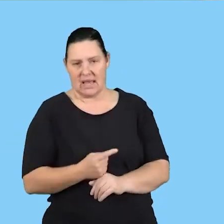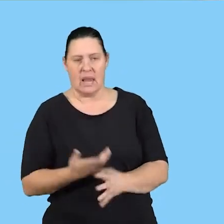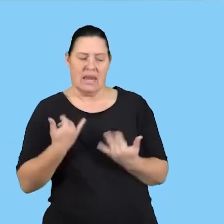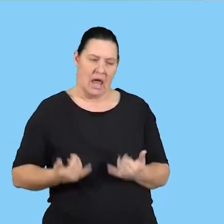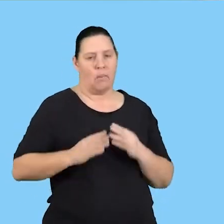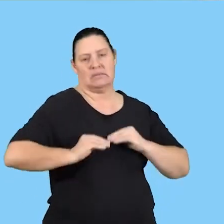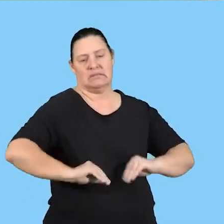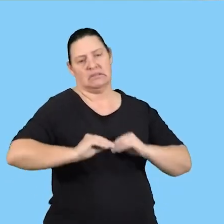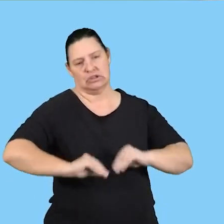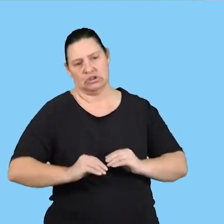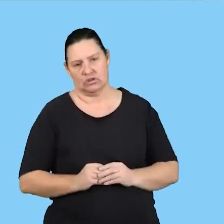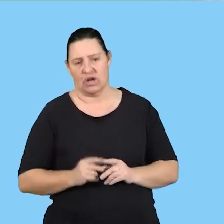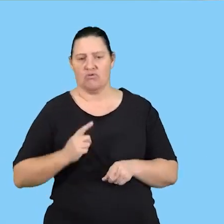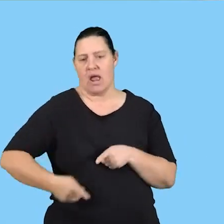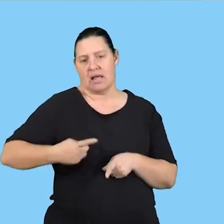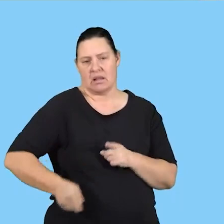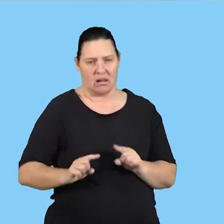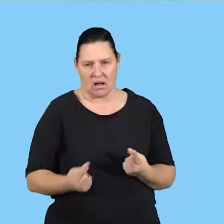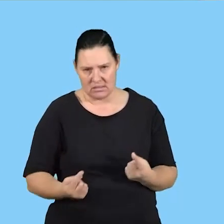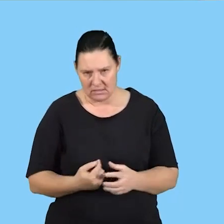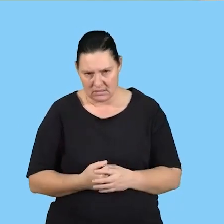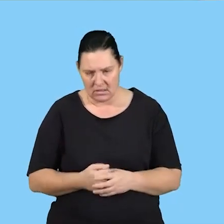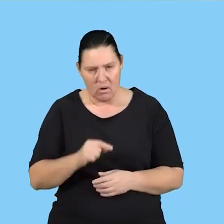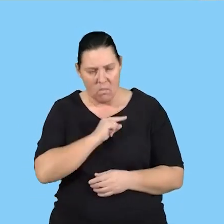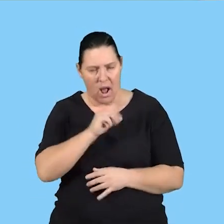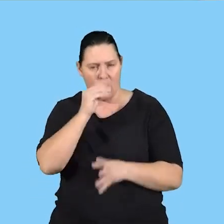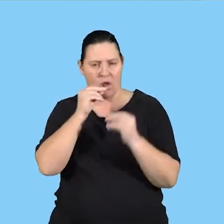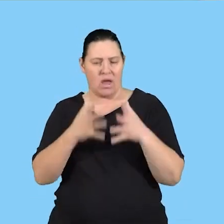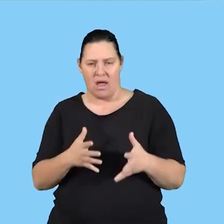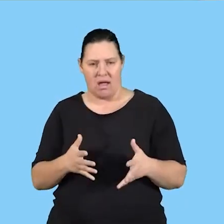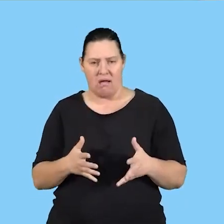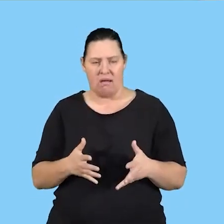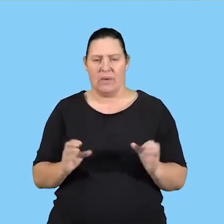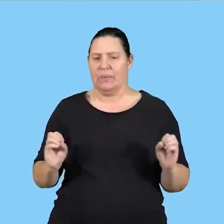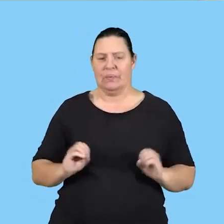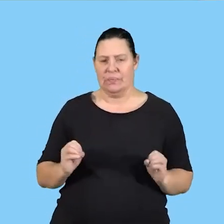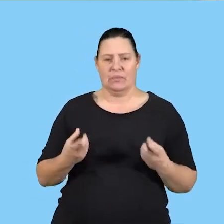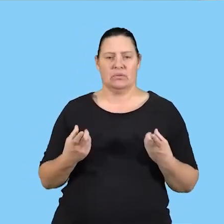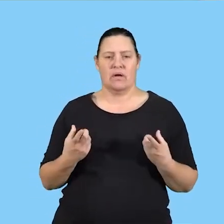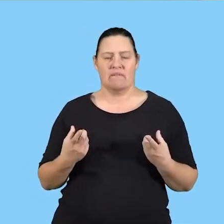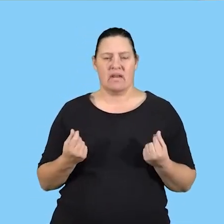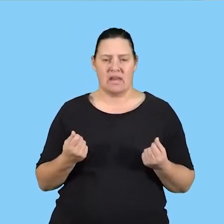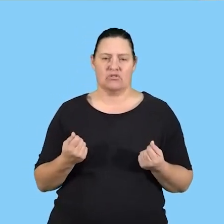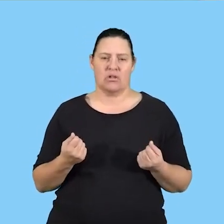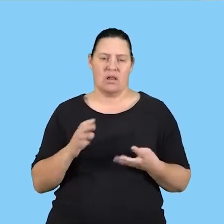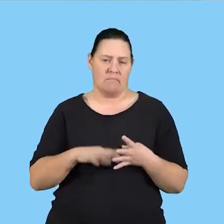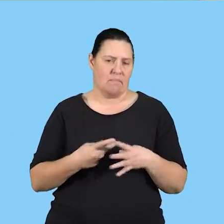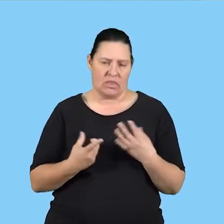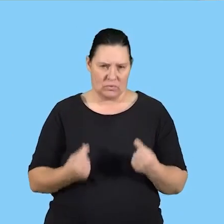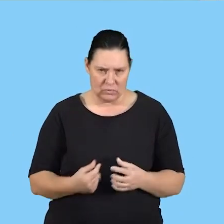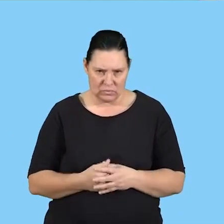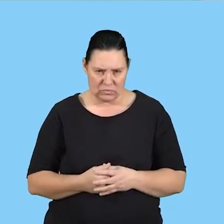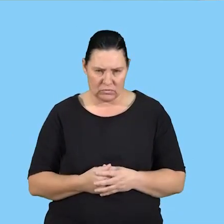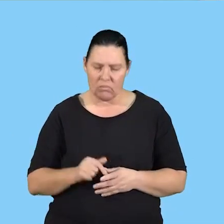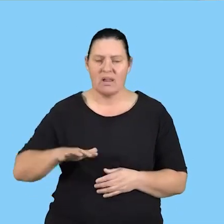I am teaching the rentals, because these learners did not do financial mathematics. So